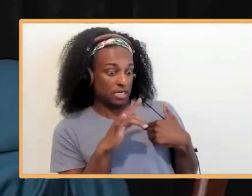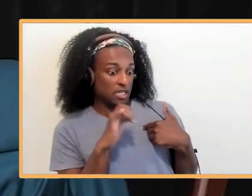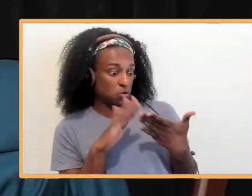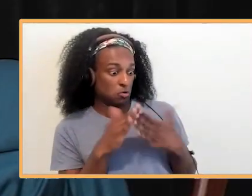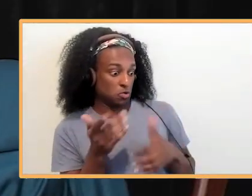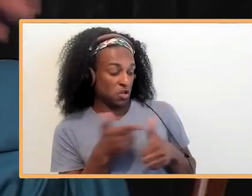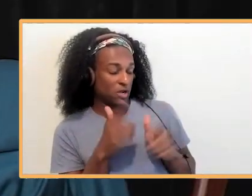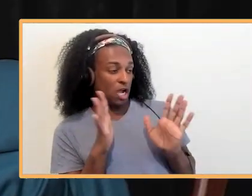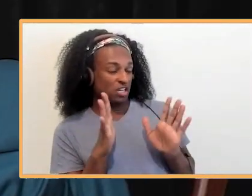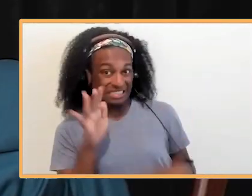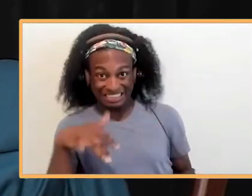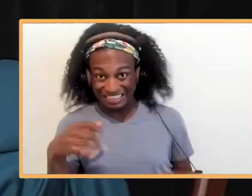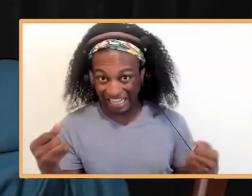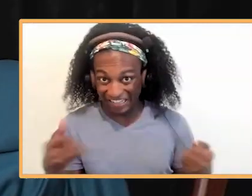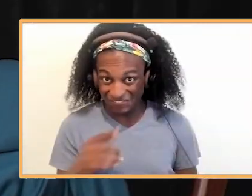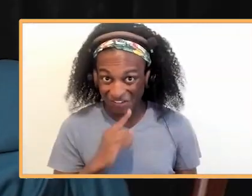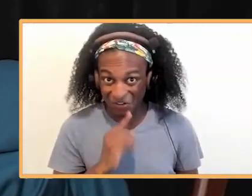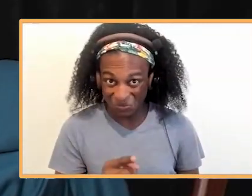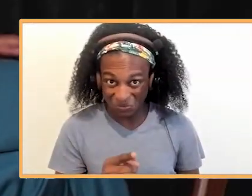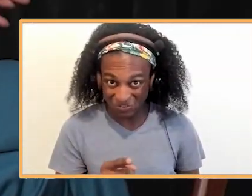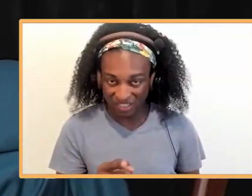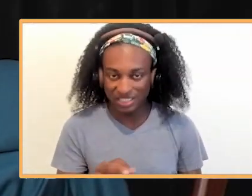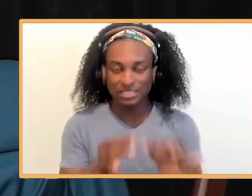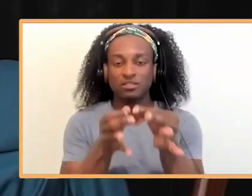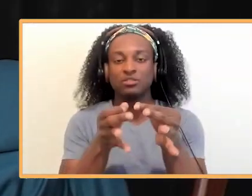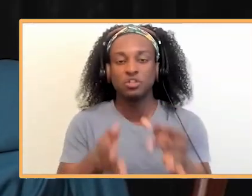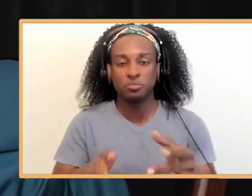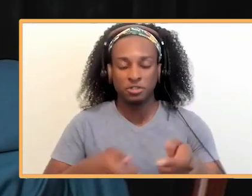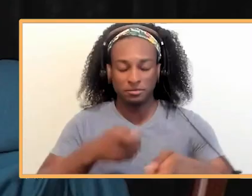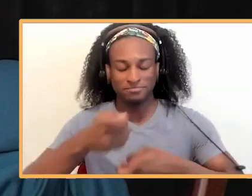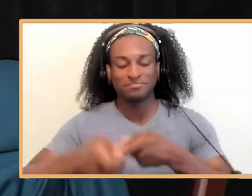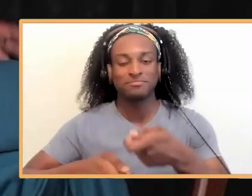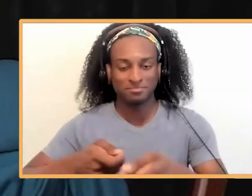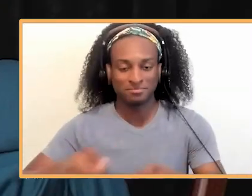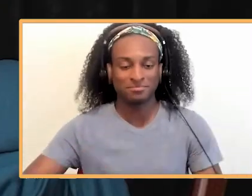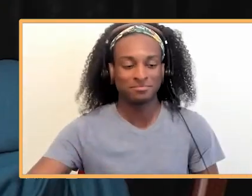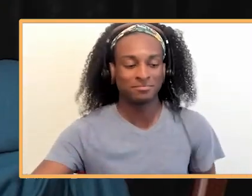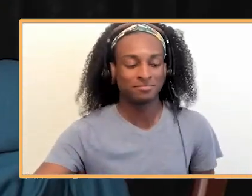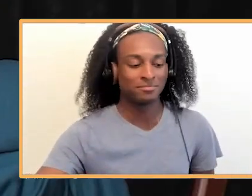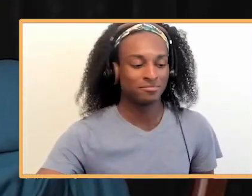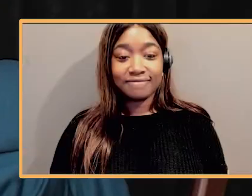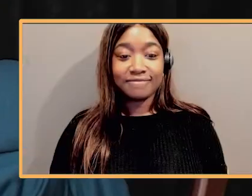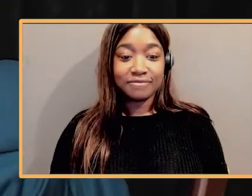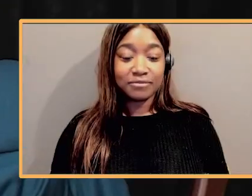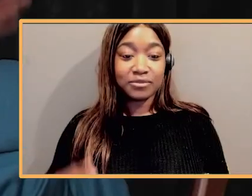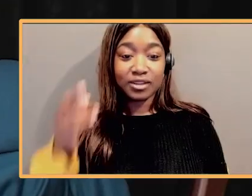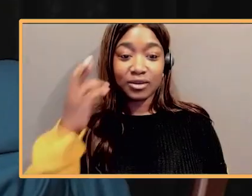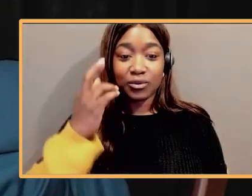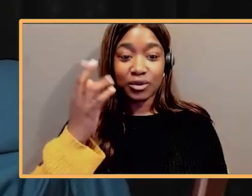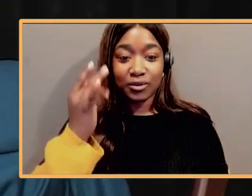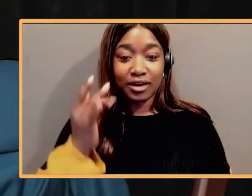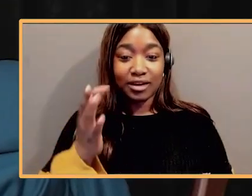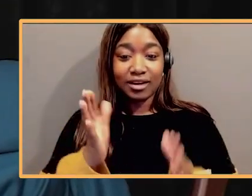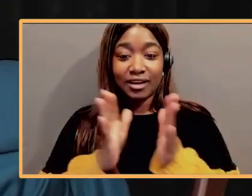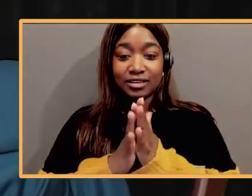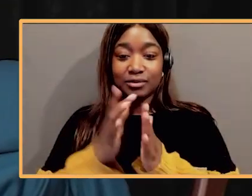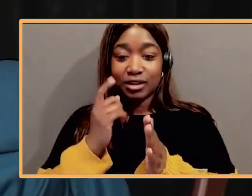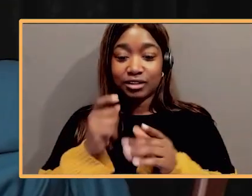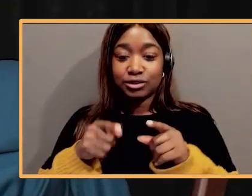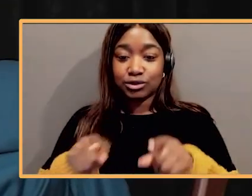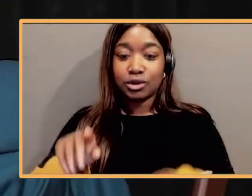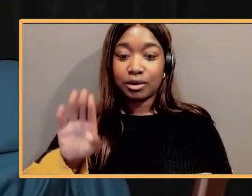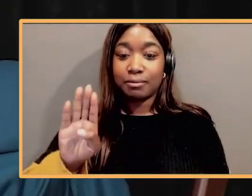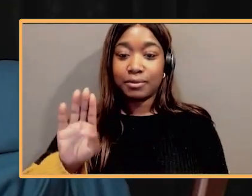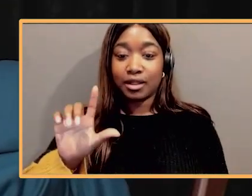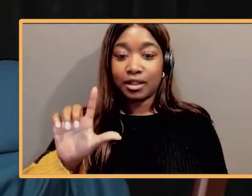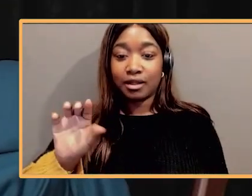first. And I ask this because a little bit, during the Black Lives Matter movement, there was, whoa, they're